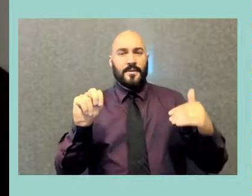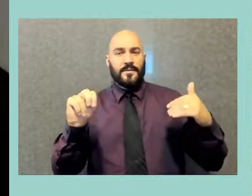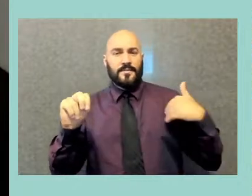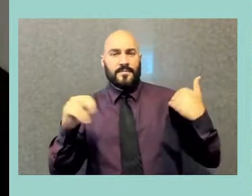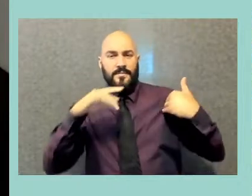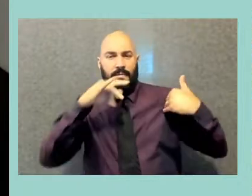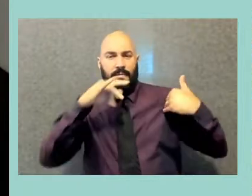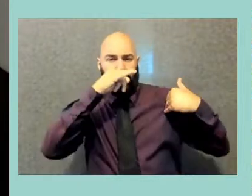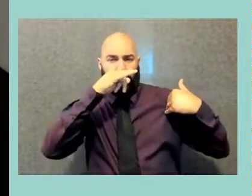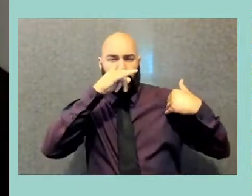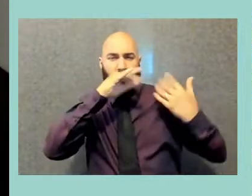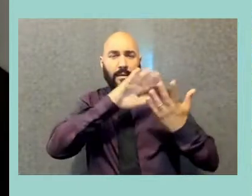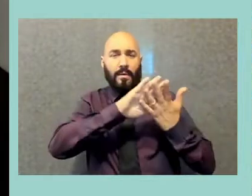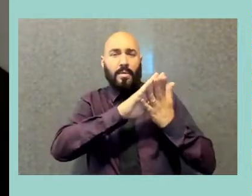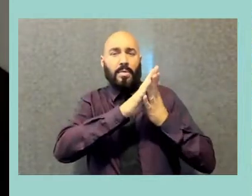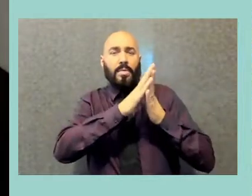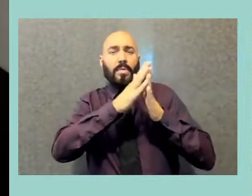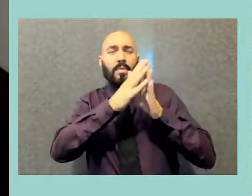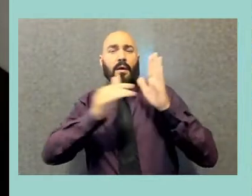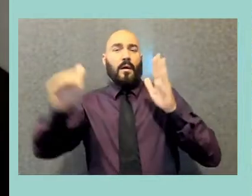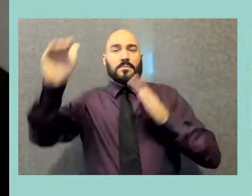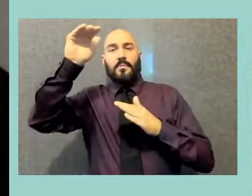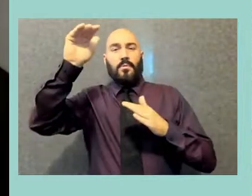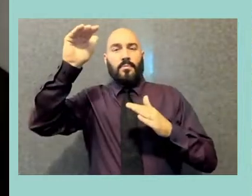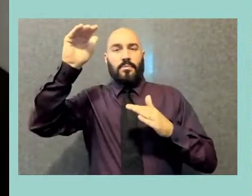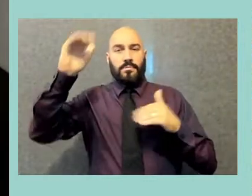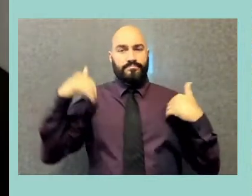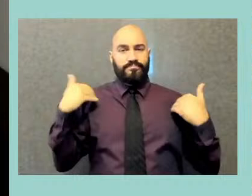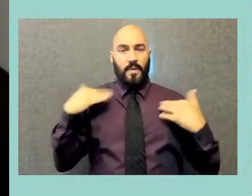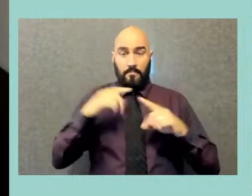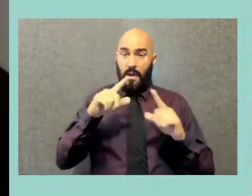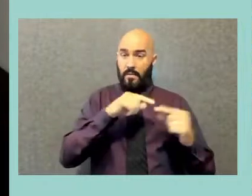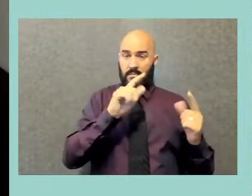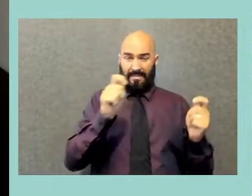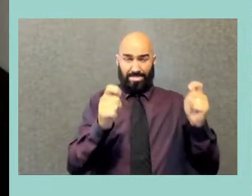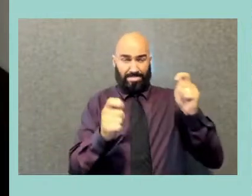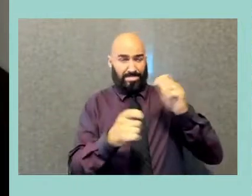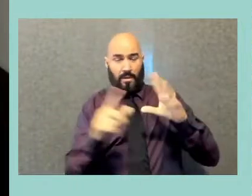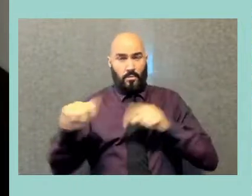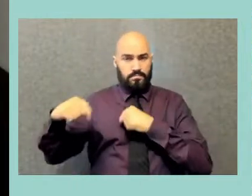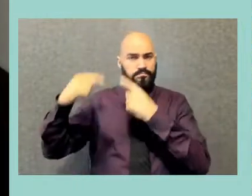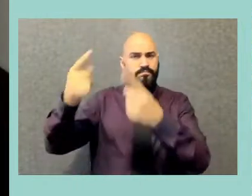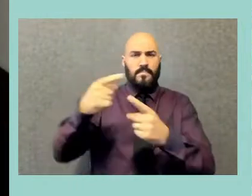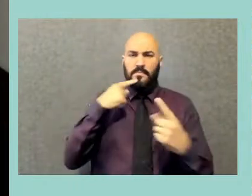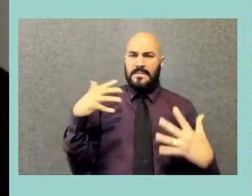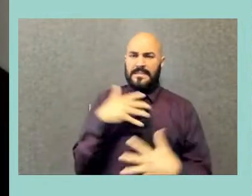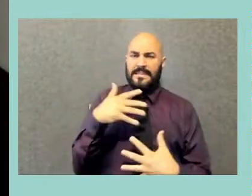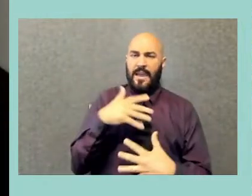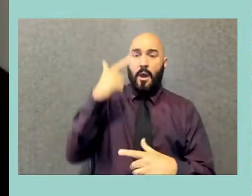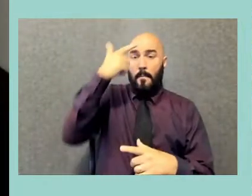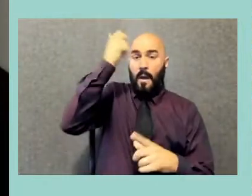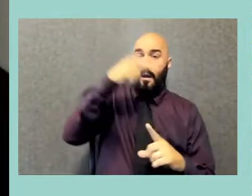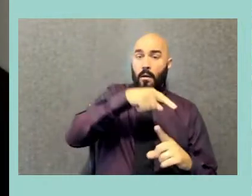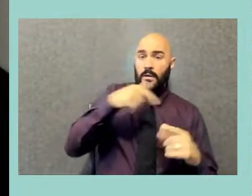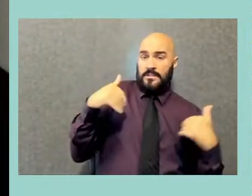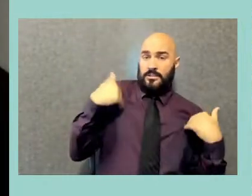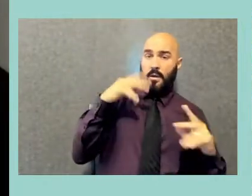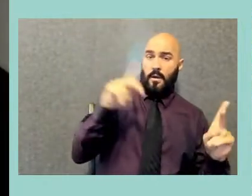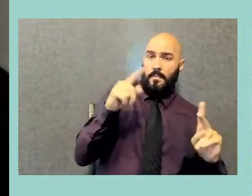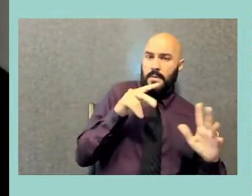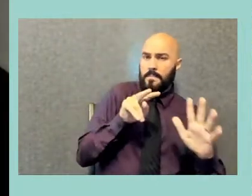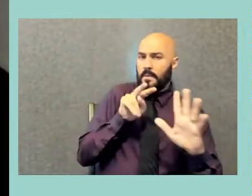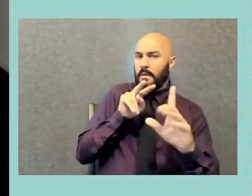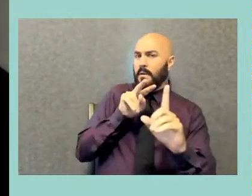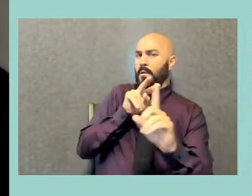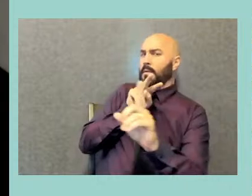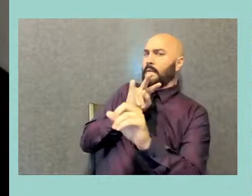the change that comes with the transition has been scary because we could see so little on the other